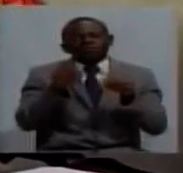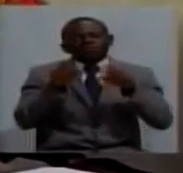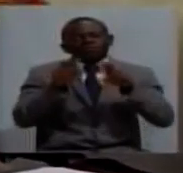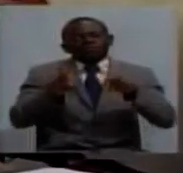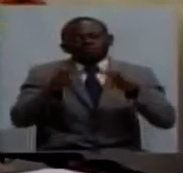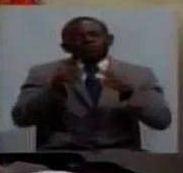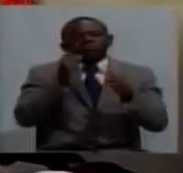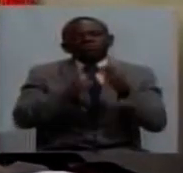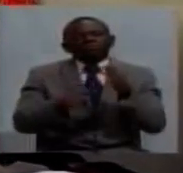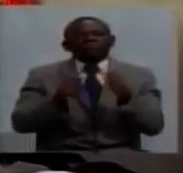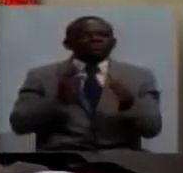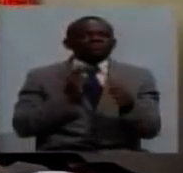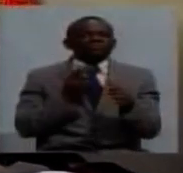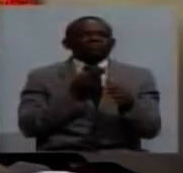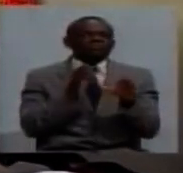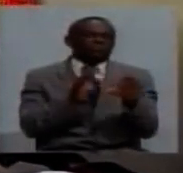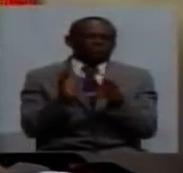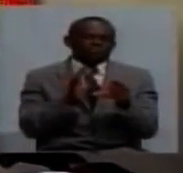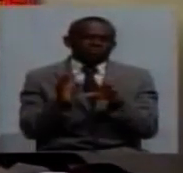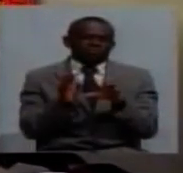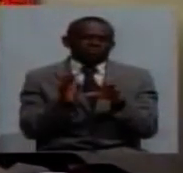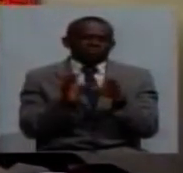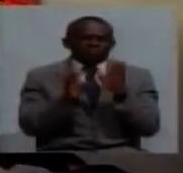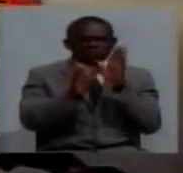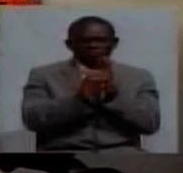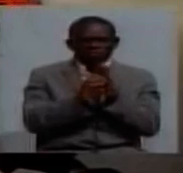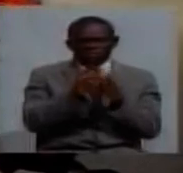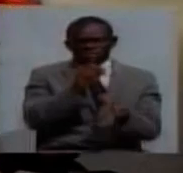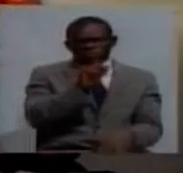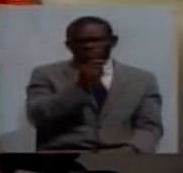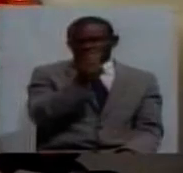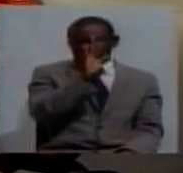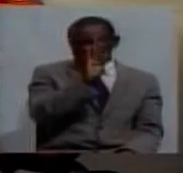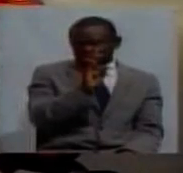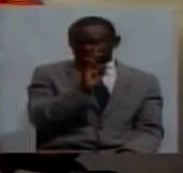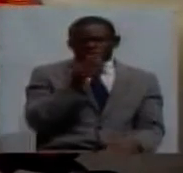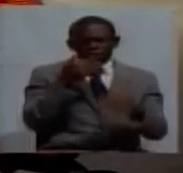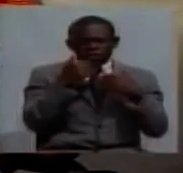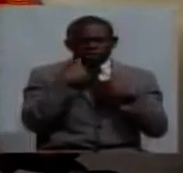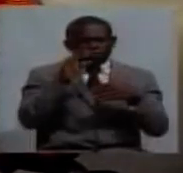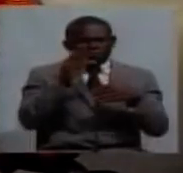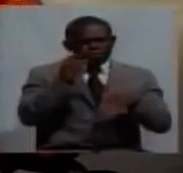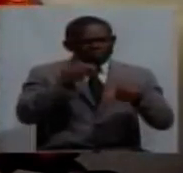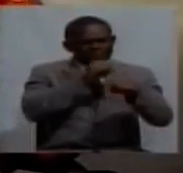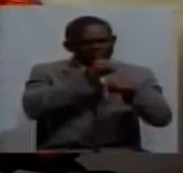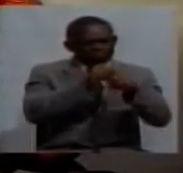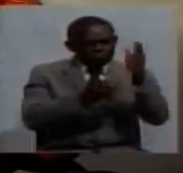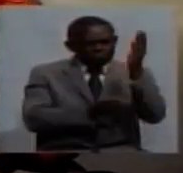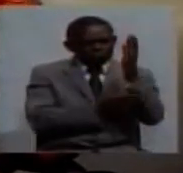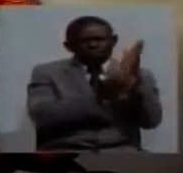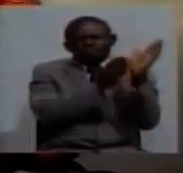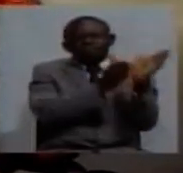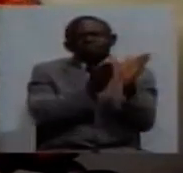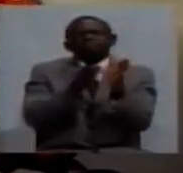that 2017 we have the 7th National Development Plan. The outcome is the well-being of the people,